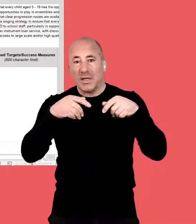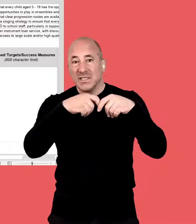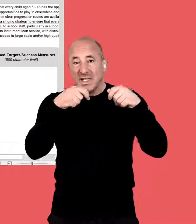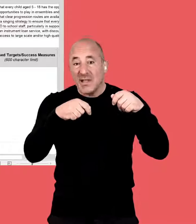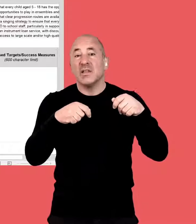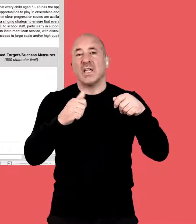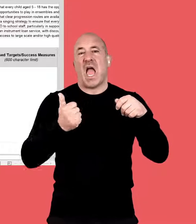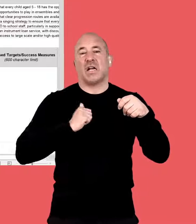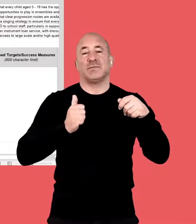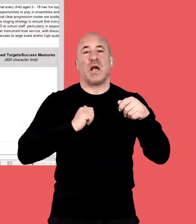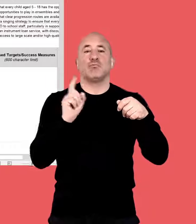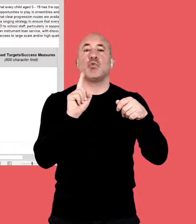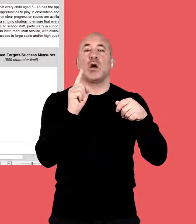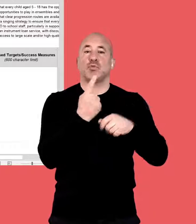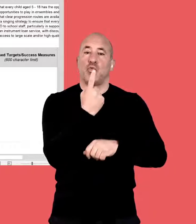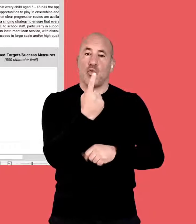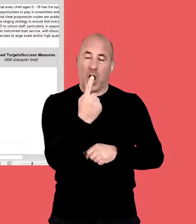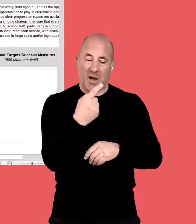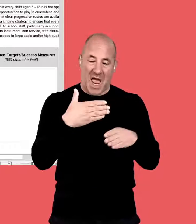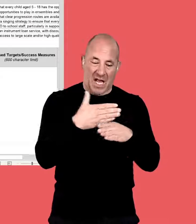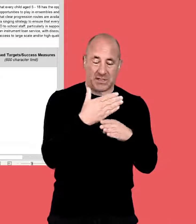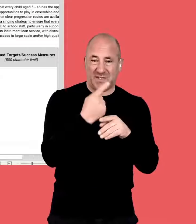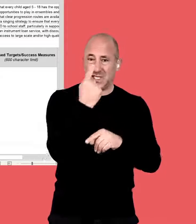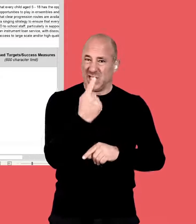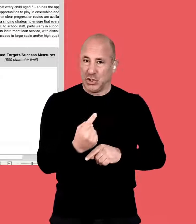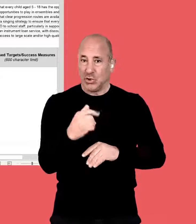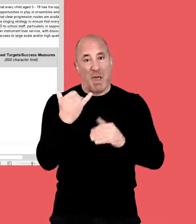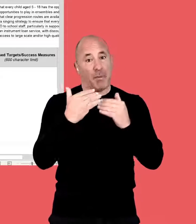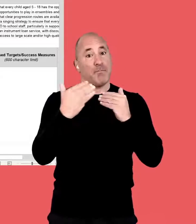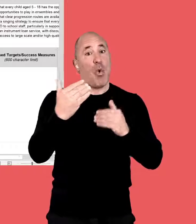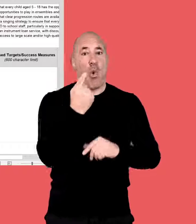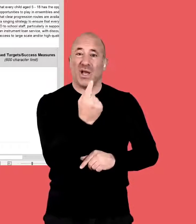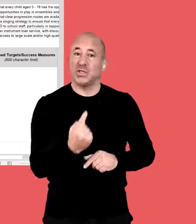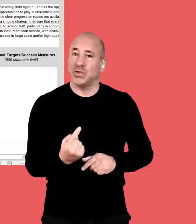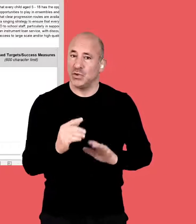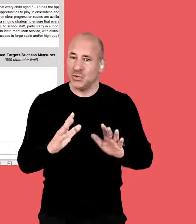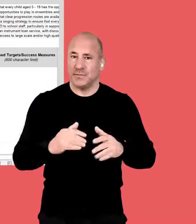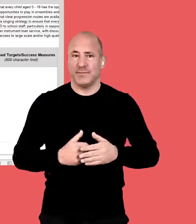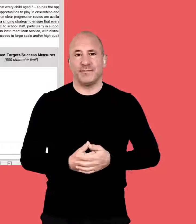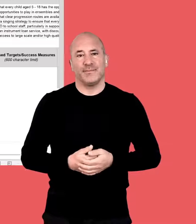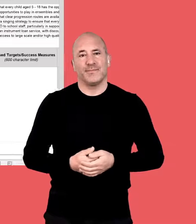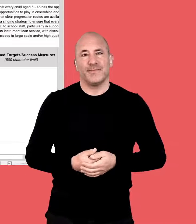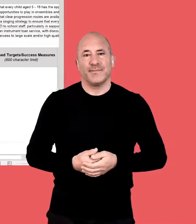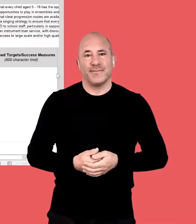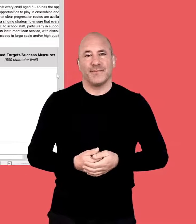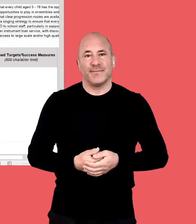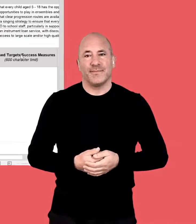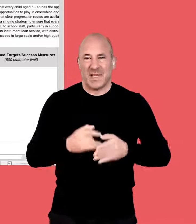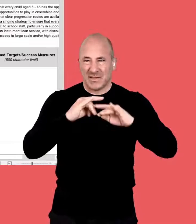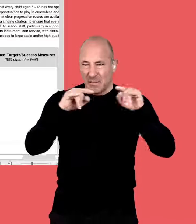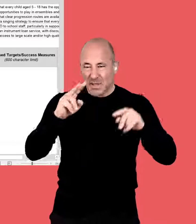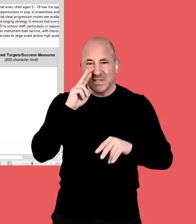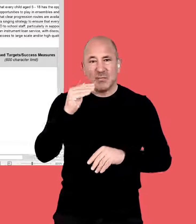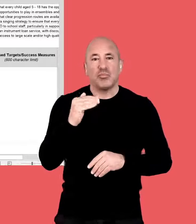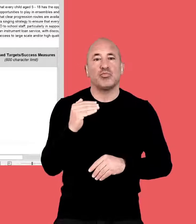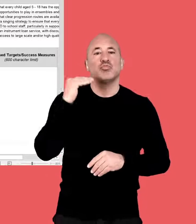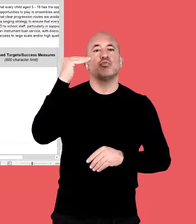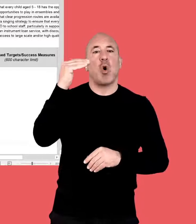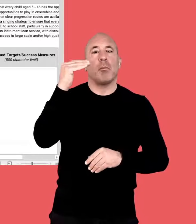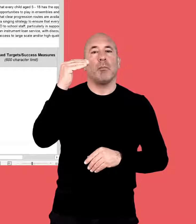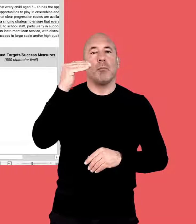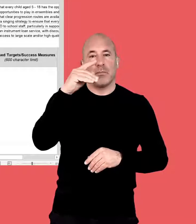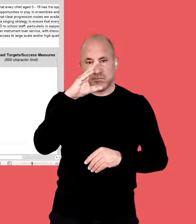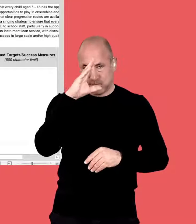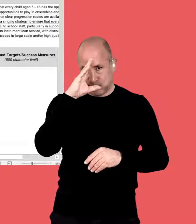roles will have at least one activity contributing to it. There is a counter at the top